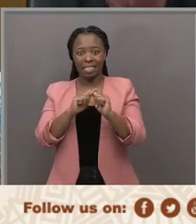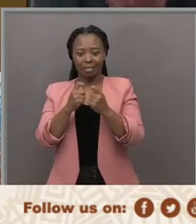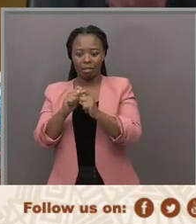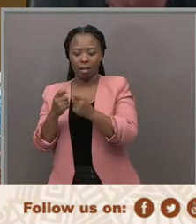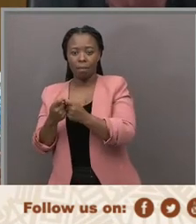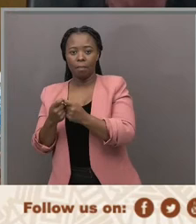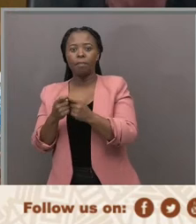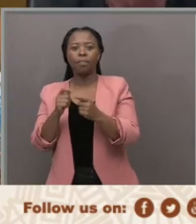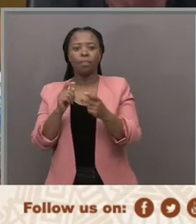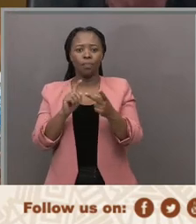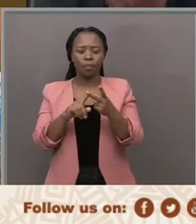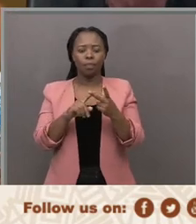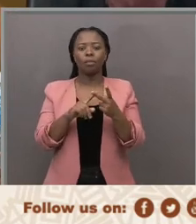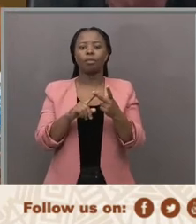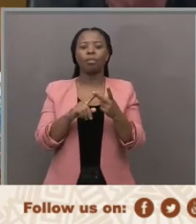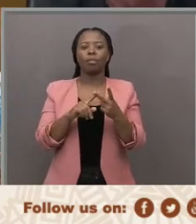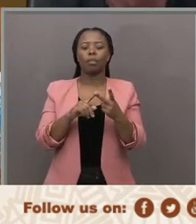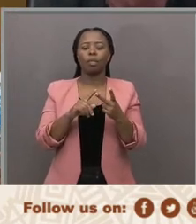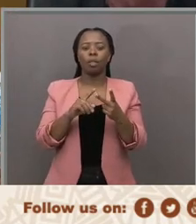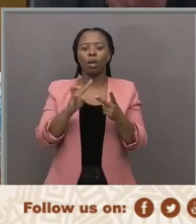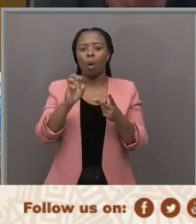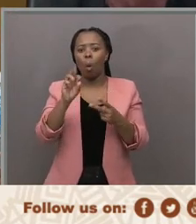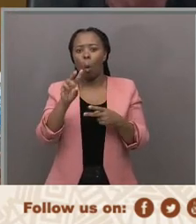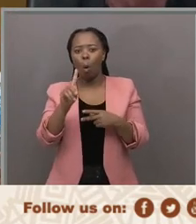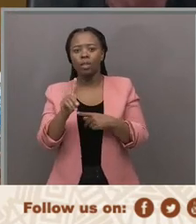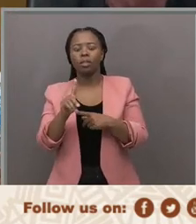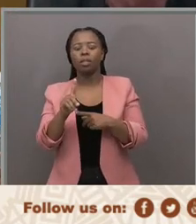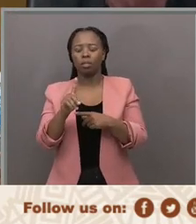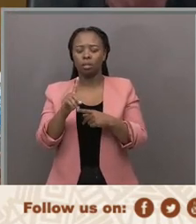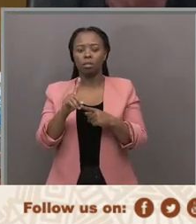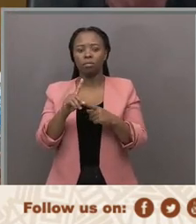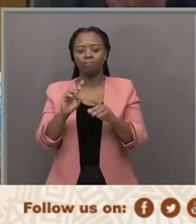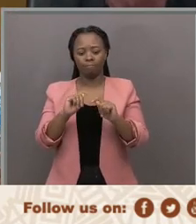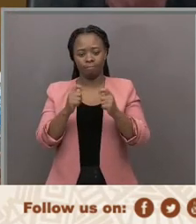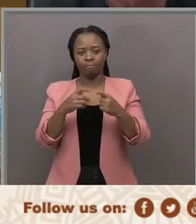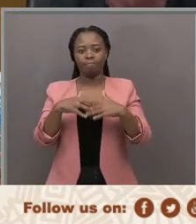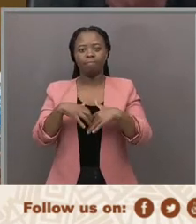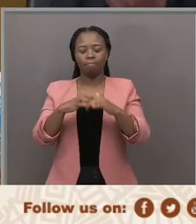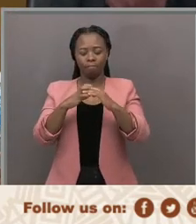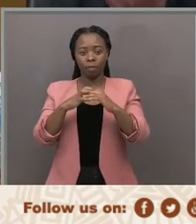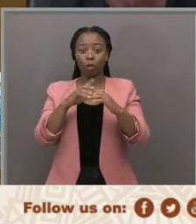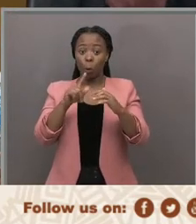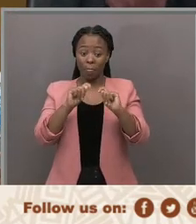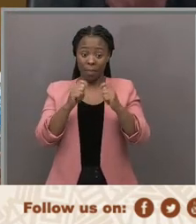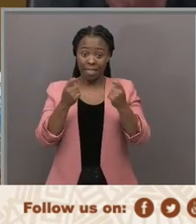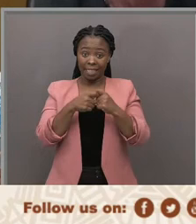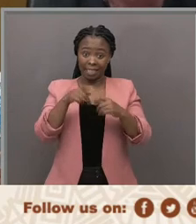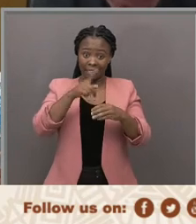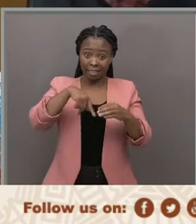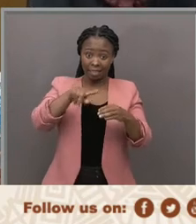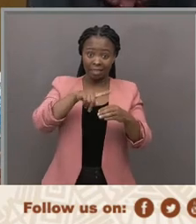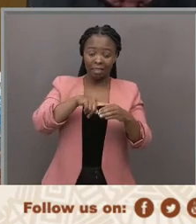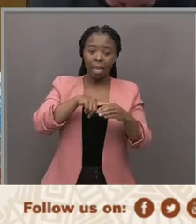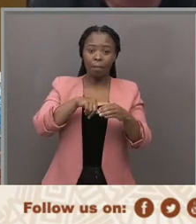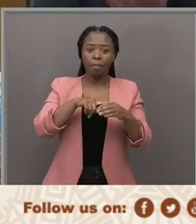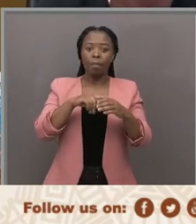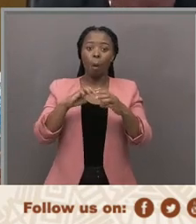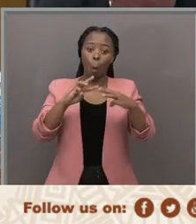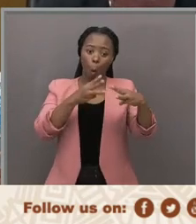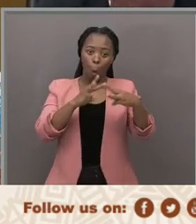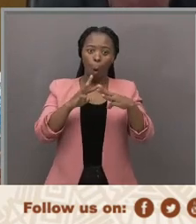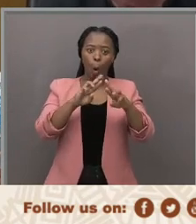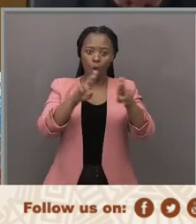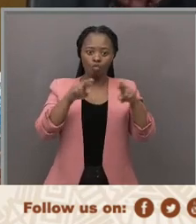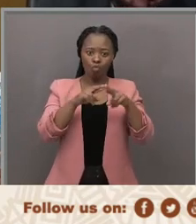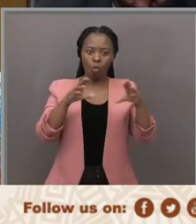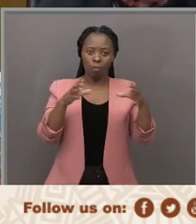We started with COVID-19, but these ward-based community teams, war rooms, are also going to help